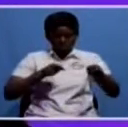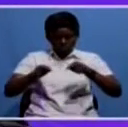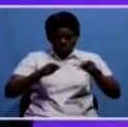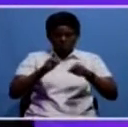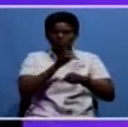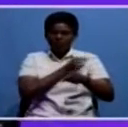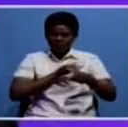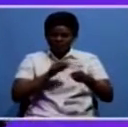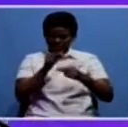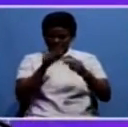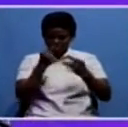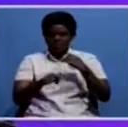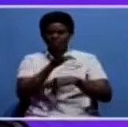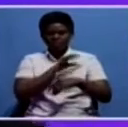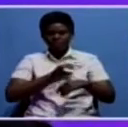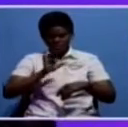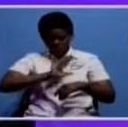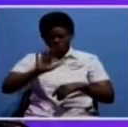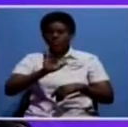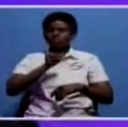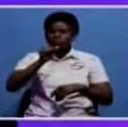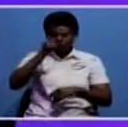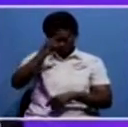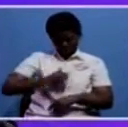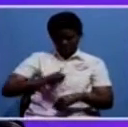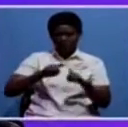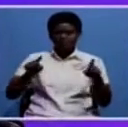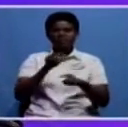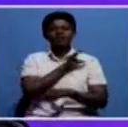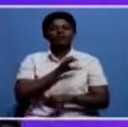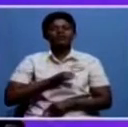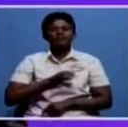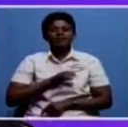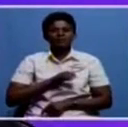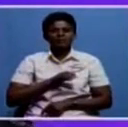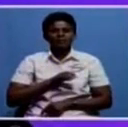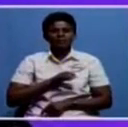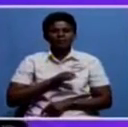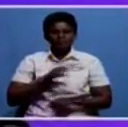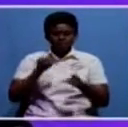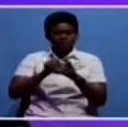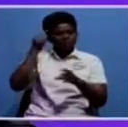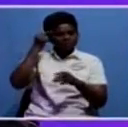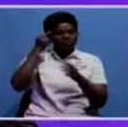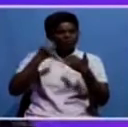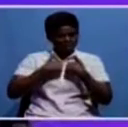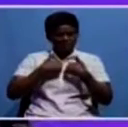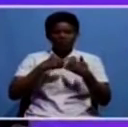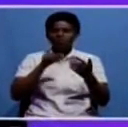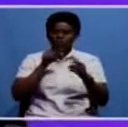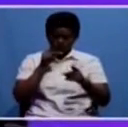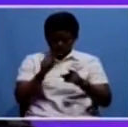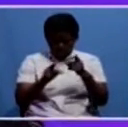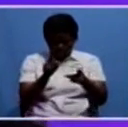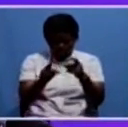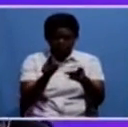it means that it is a company, not as the individual, but as a company. And that in government, there are laws and there are procedures.